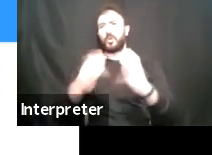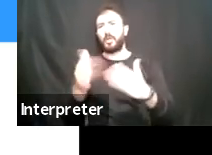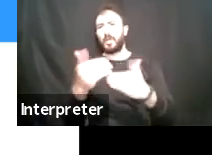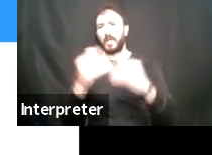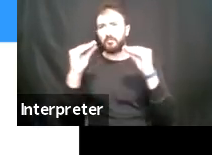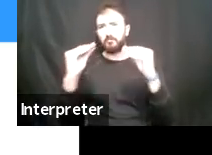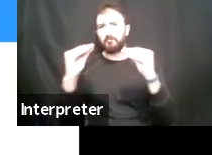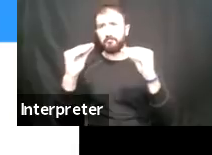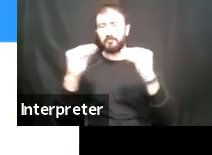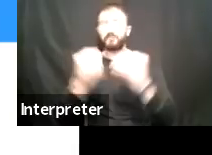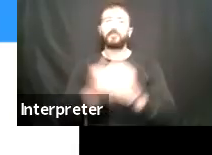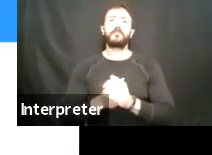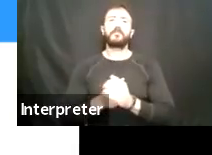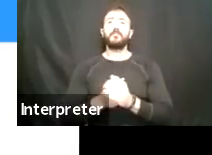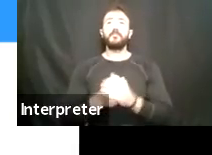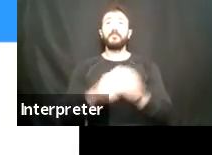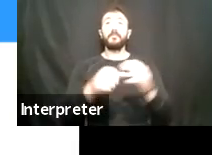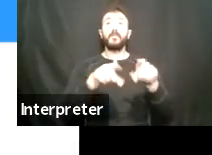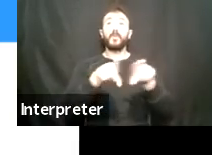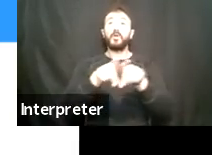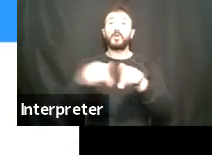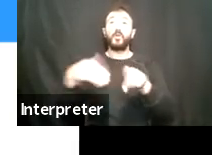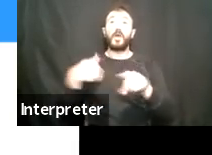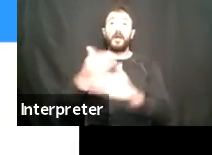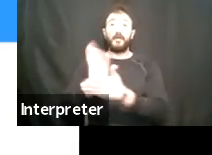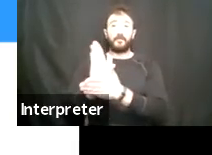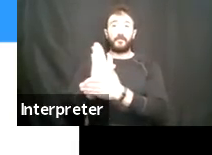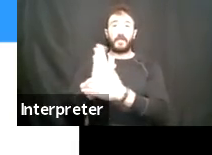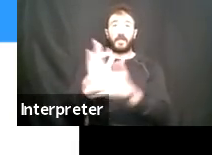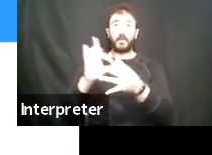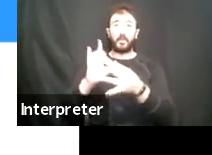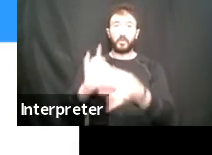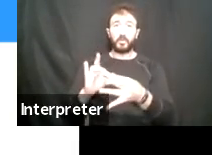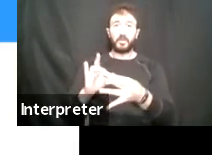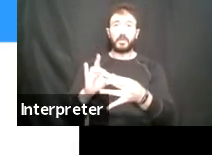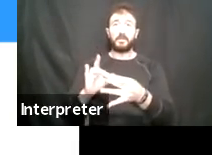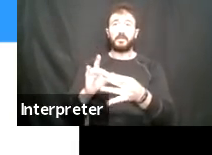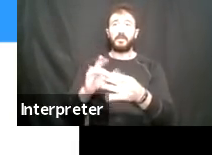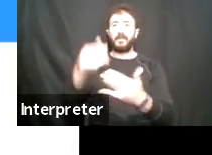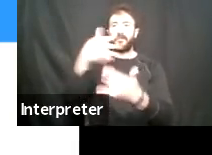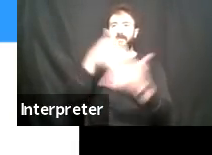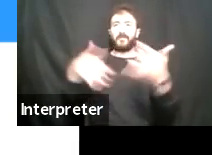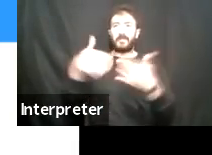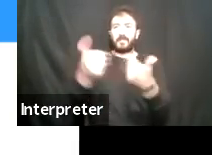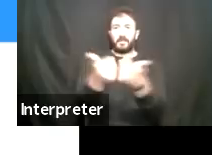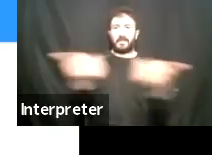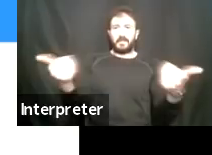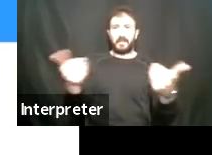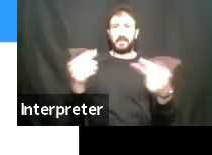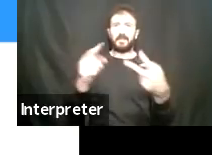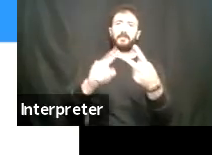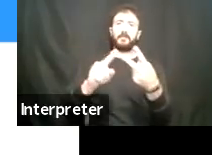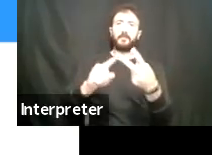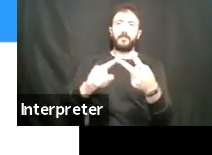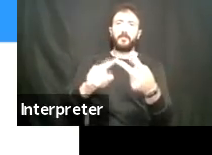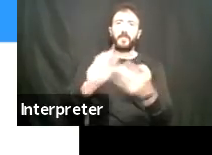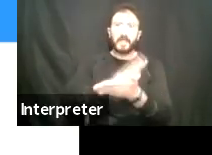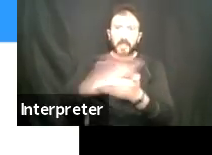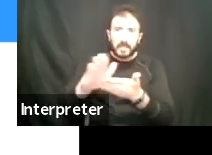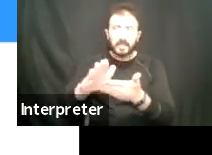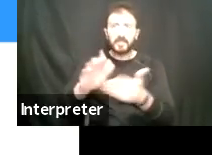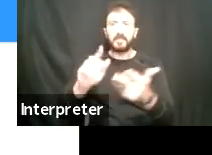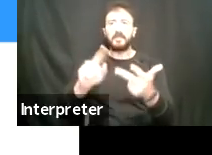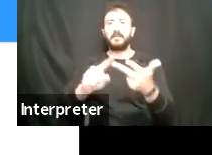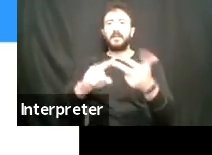We also have videos regarding physical distancing, hygiene practices, and face coverings. And like I said before, we are